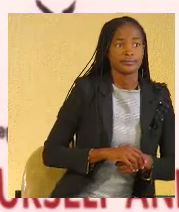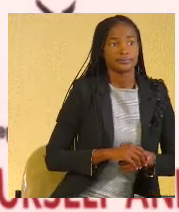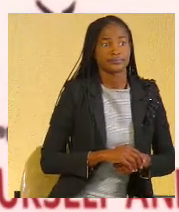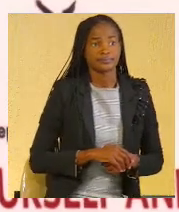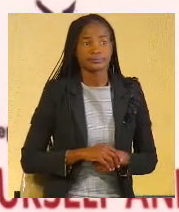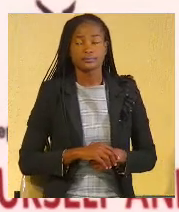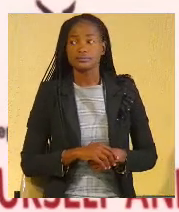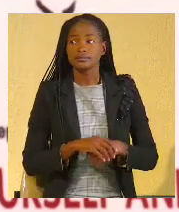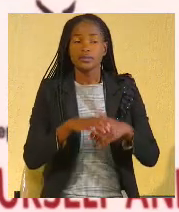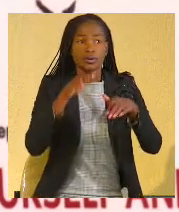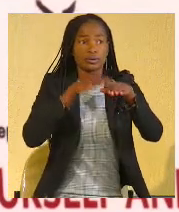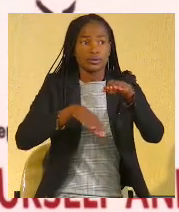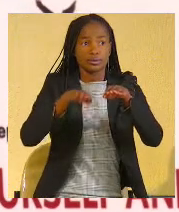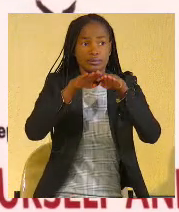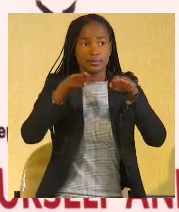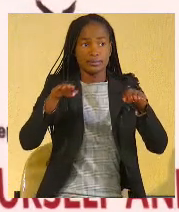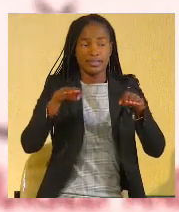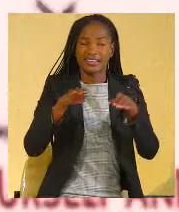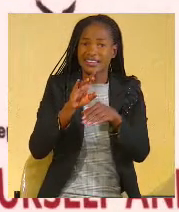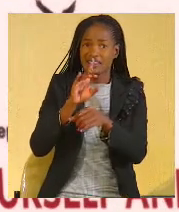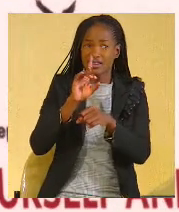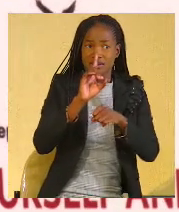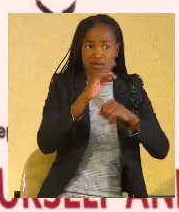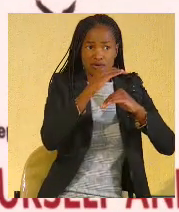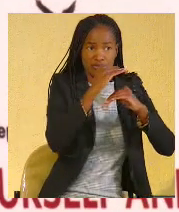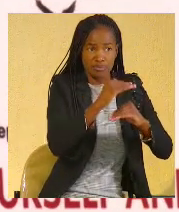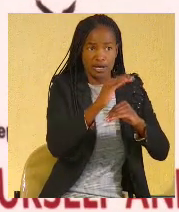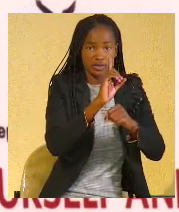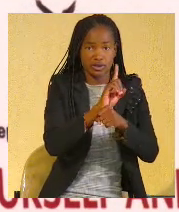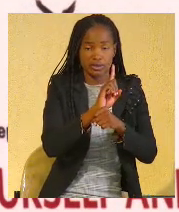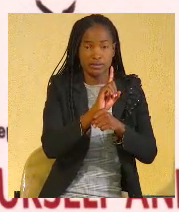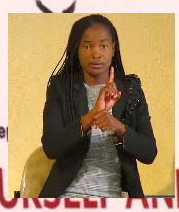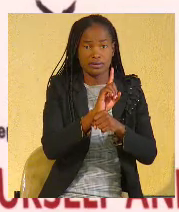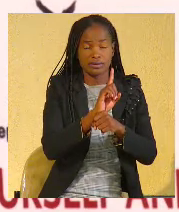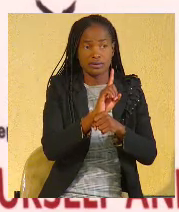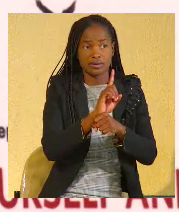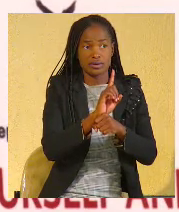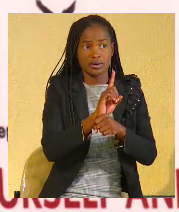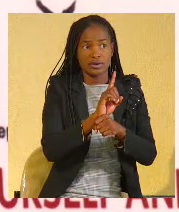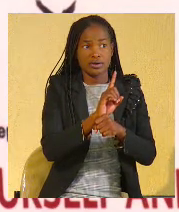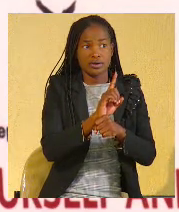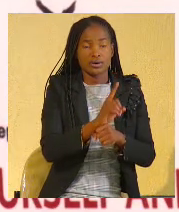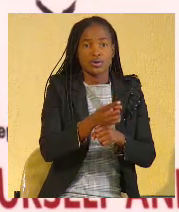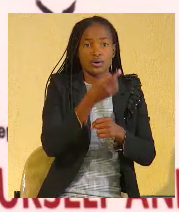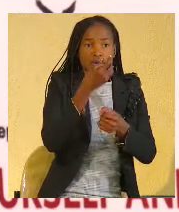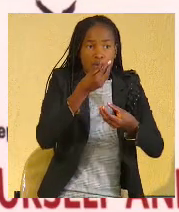on the implementation of the first phase of the economic and relief package.